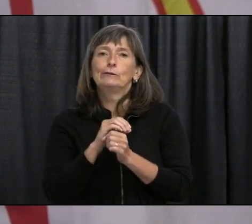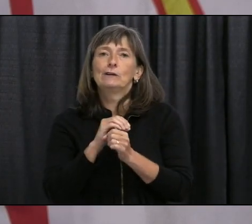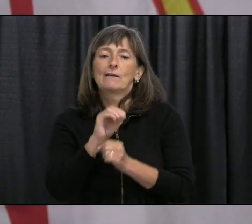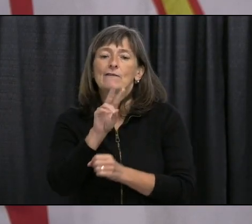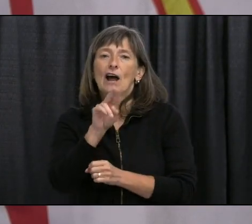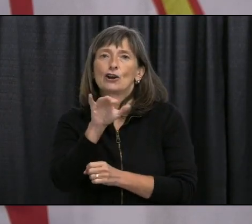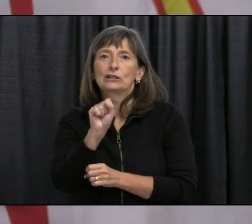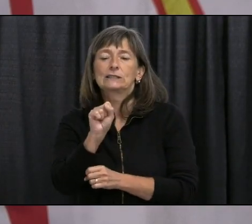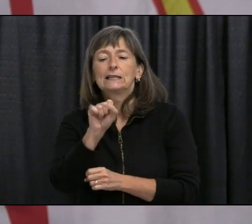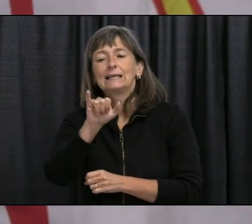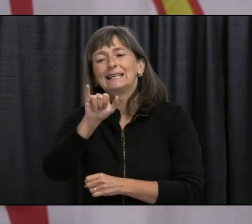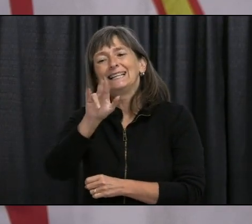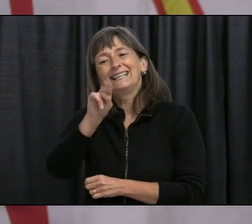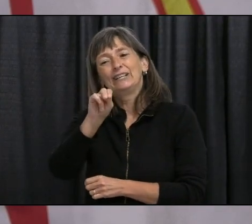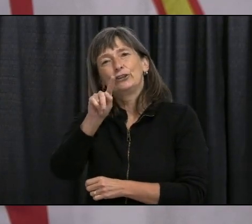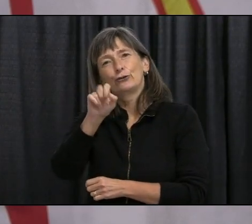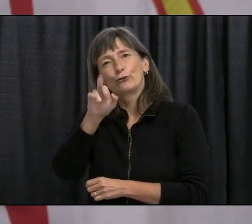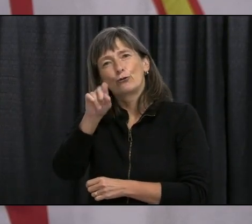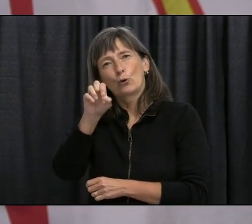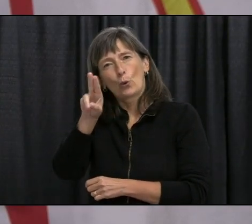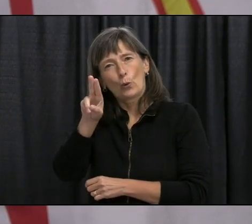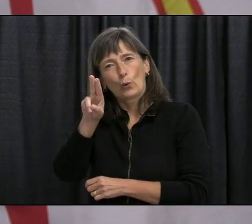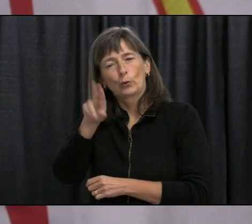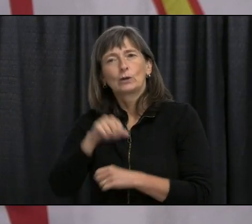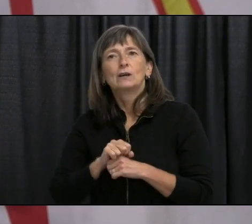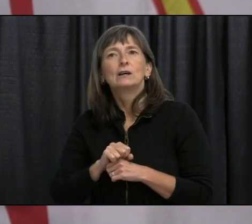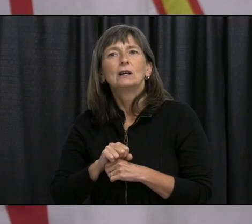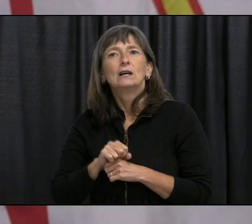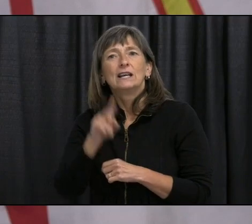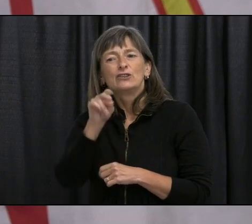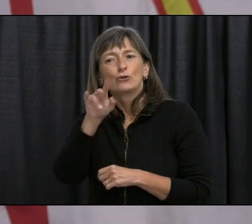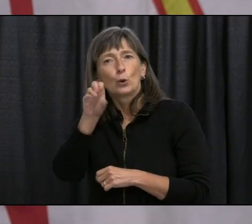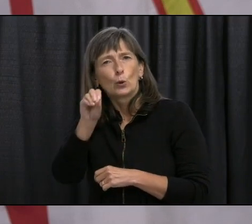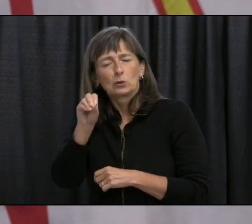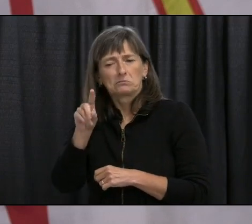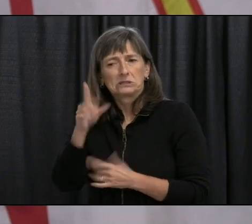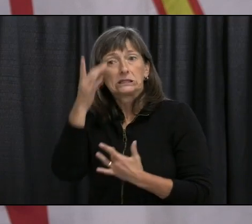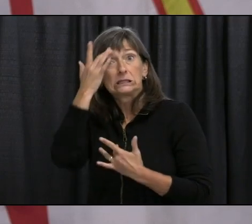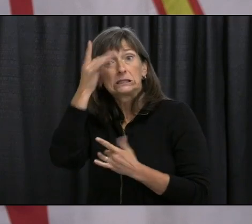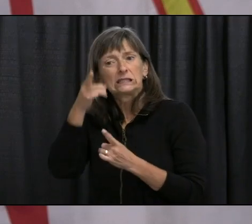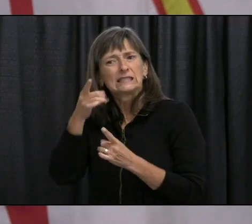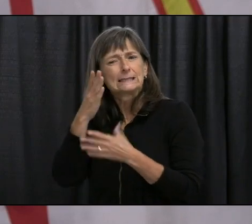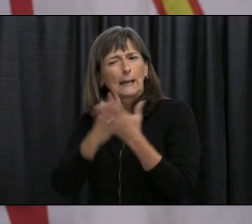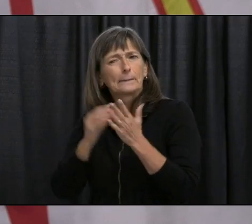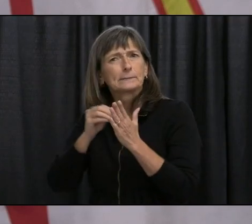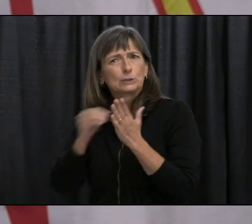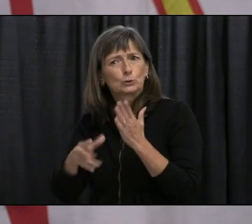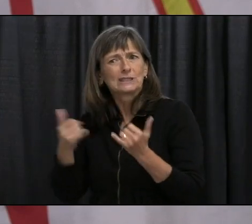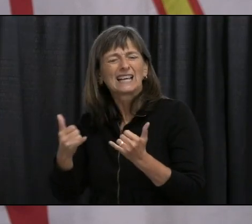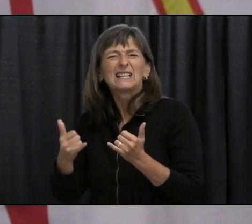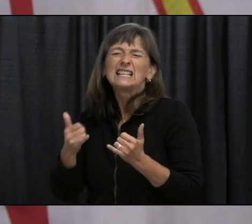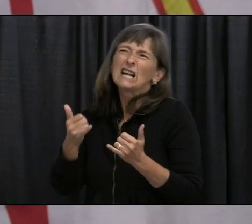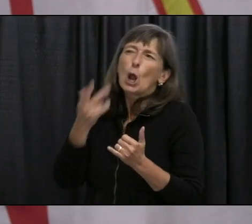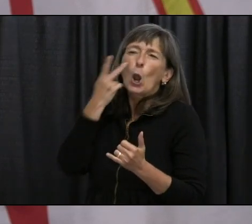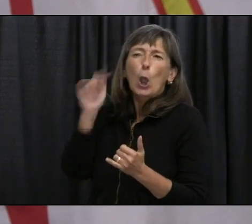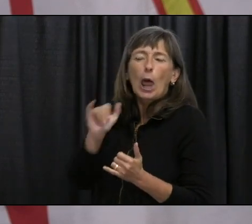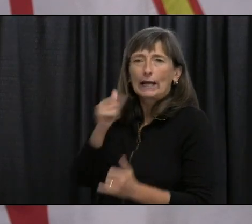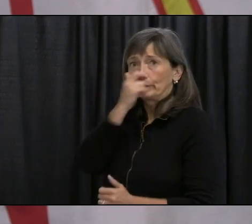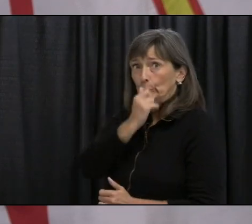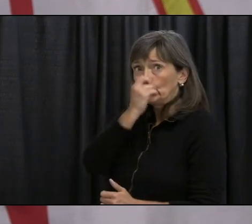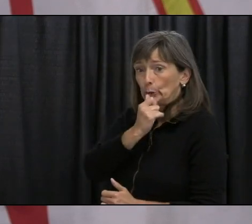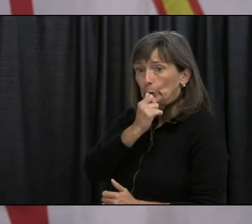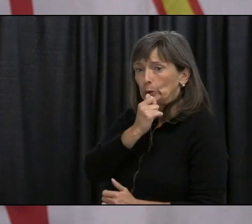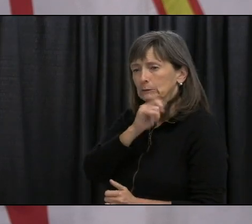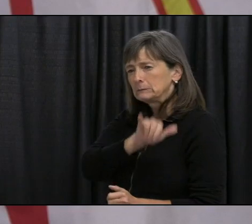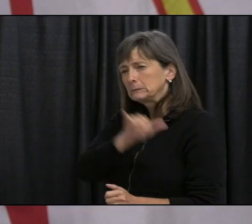areas of the province, which is causing some concern for parents. Enterovirus is an illness with symptoms similar to the common cold, and many of which